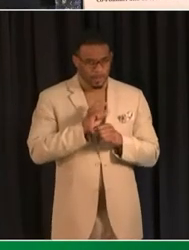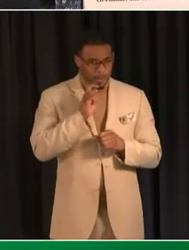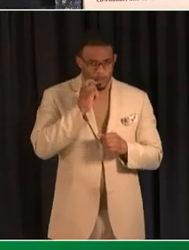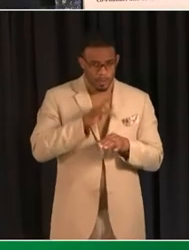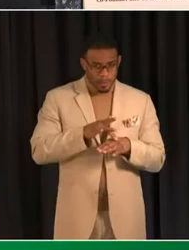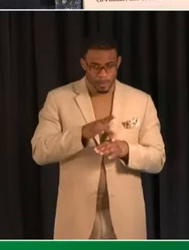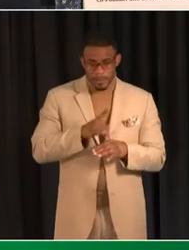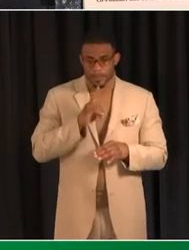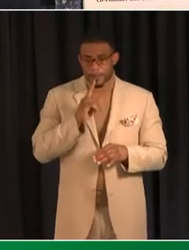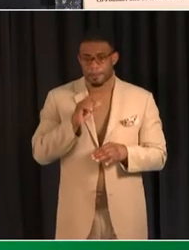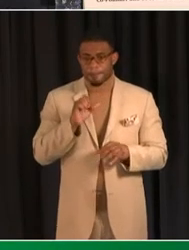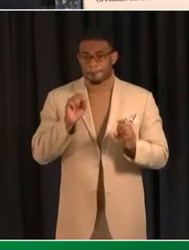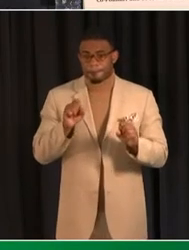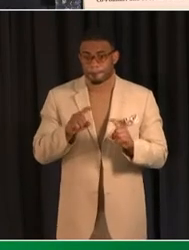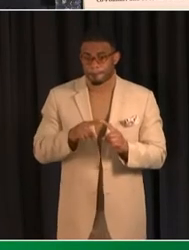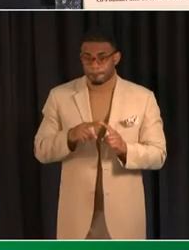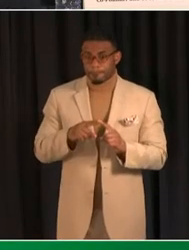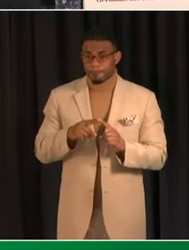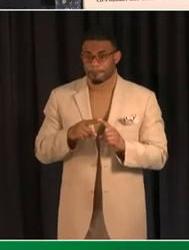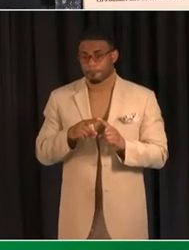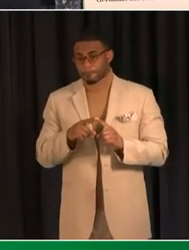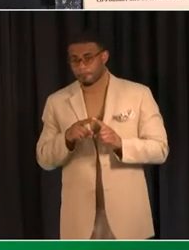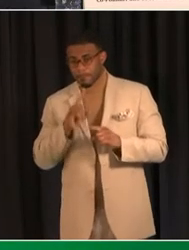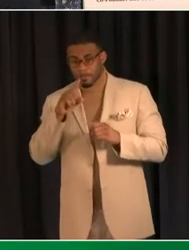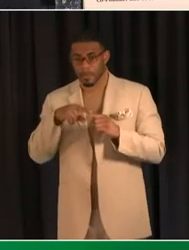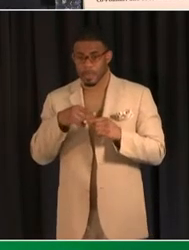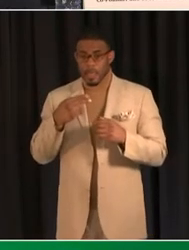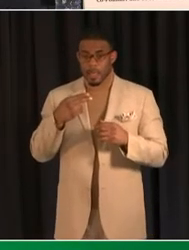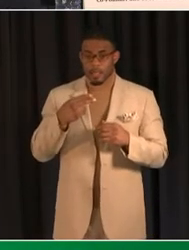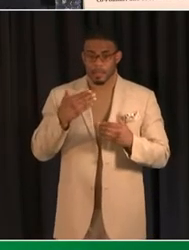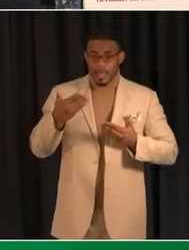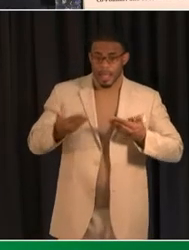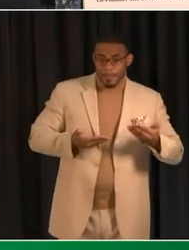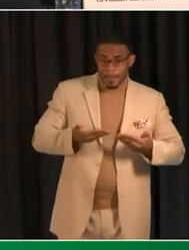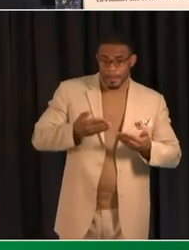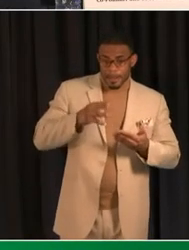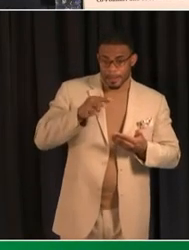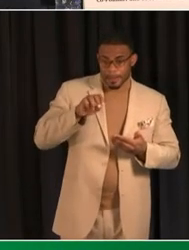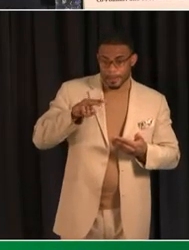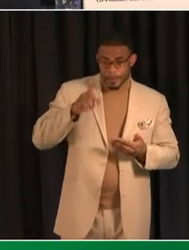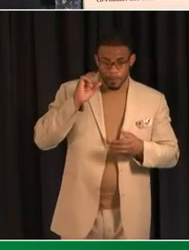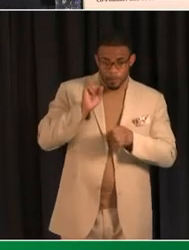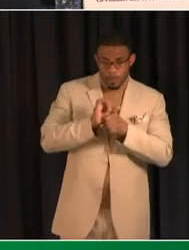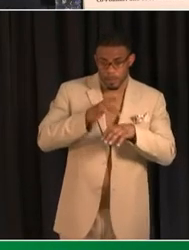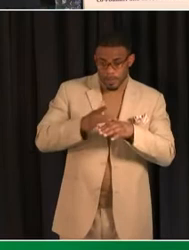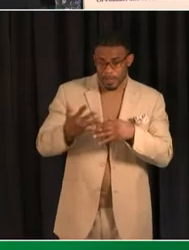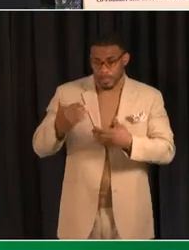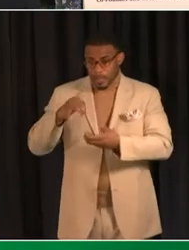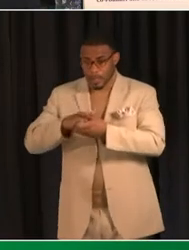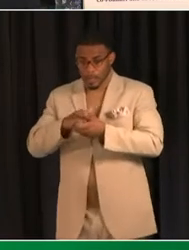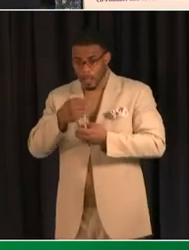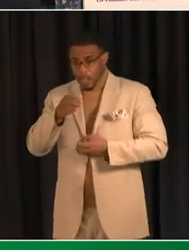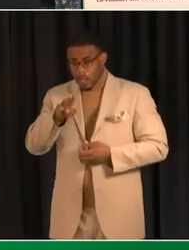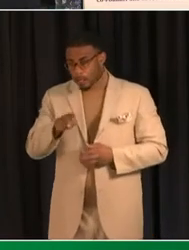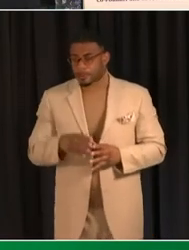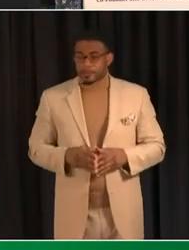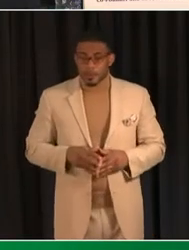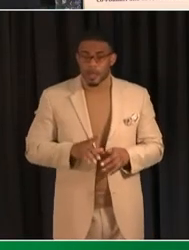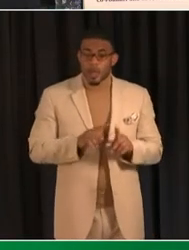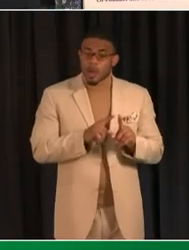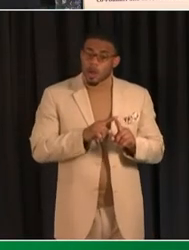we think is a really cool space is the ability to lean into hospitality venues as workspaces and collaboration